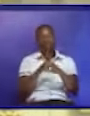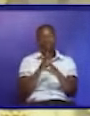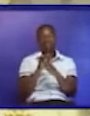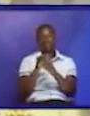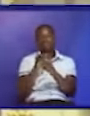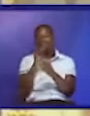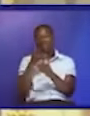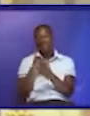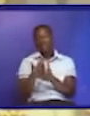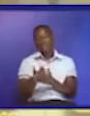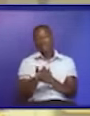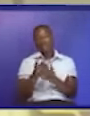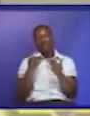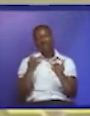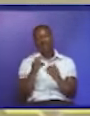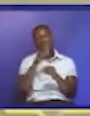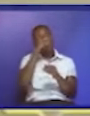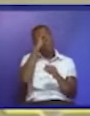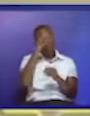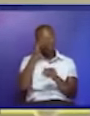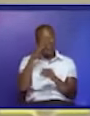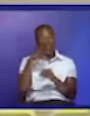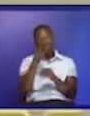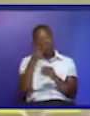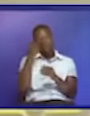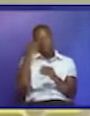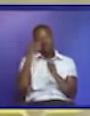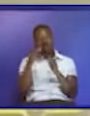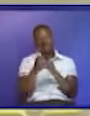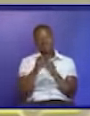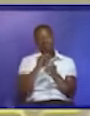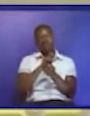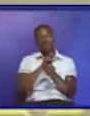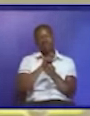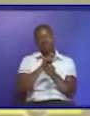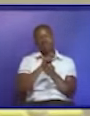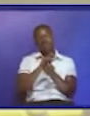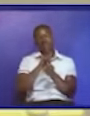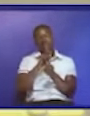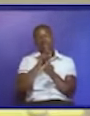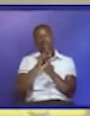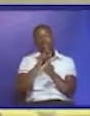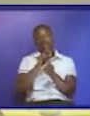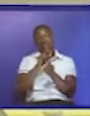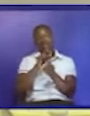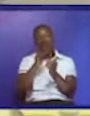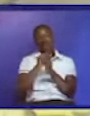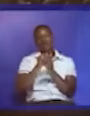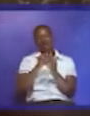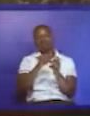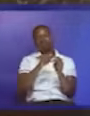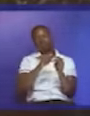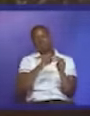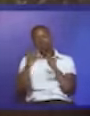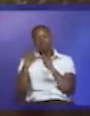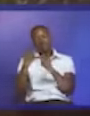intercessors. Men and women who understand how to transact destinies in the spirit.